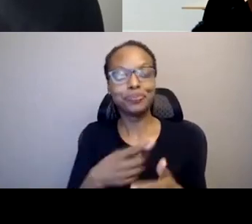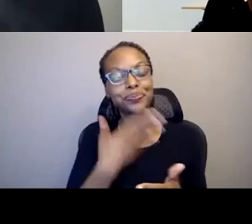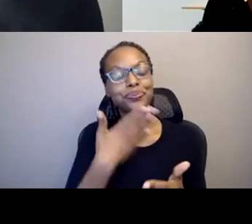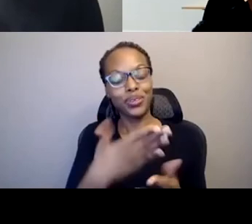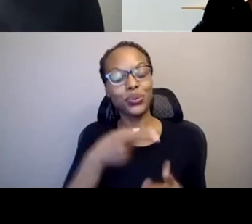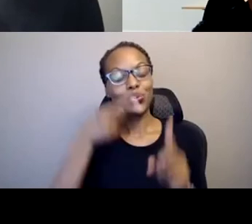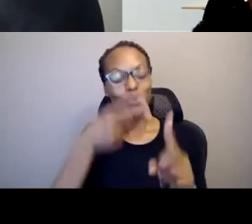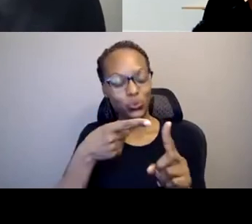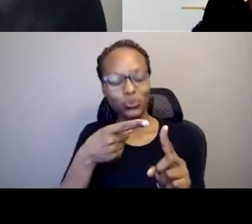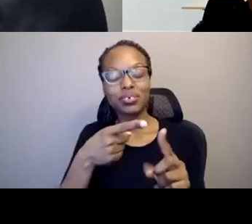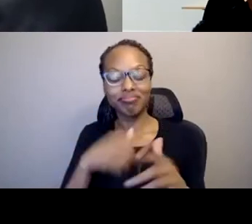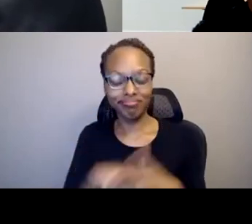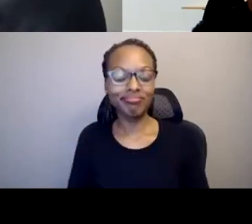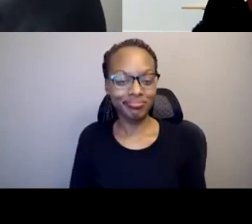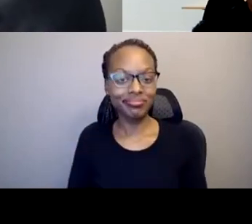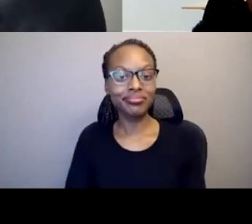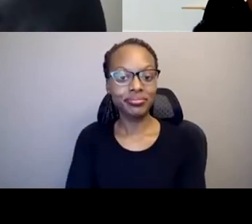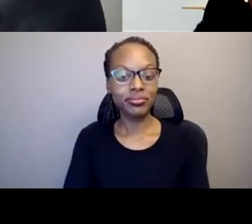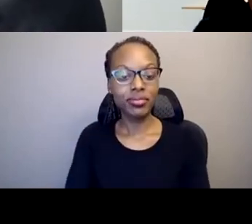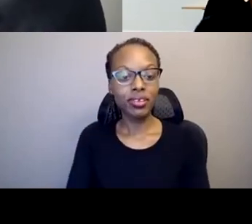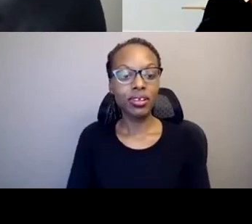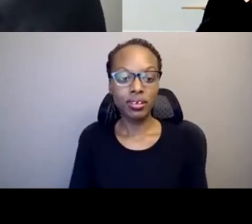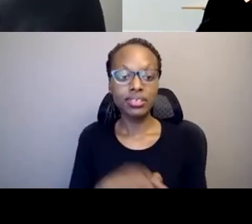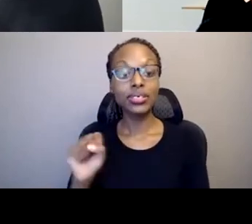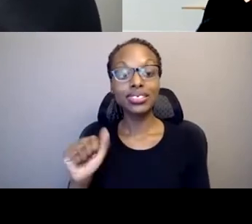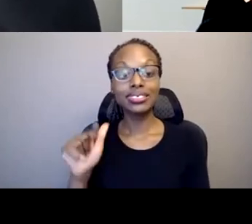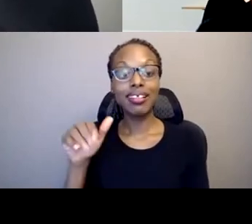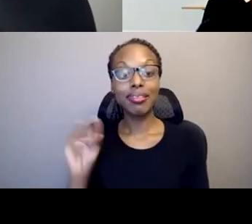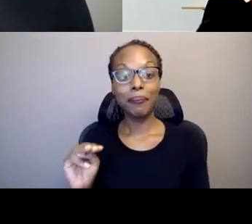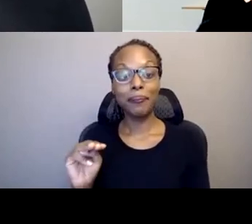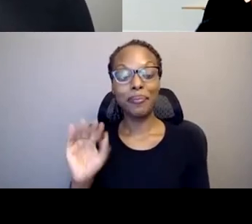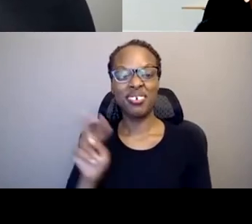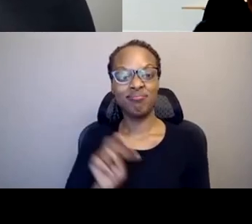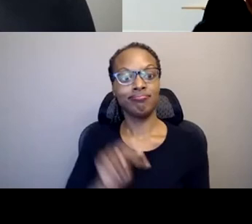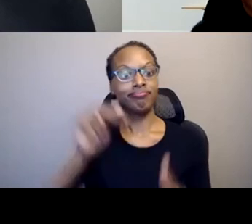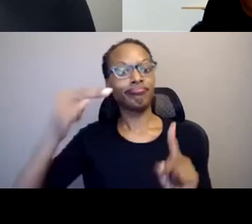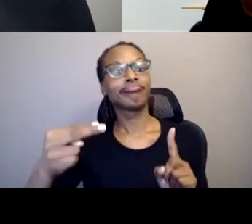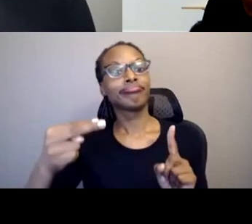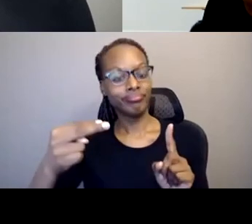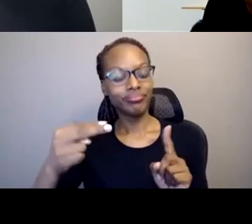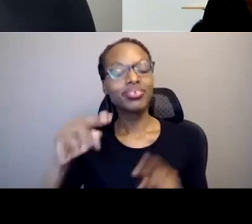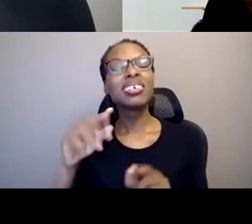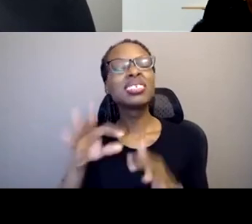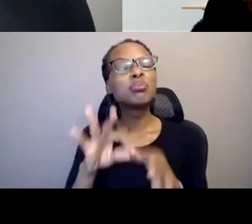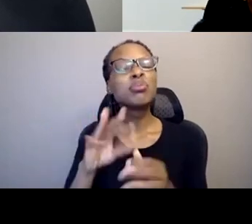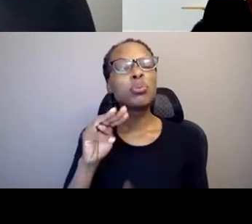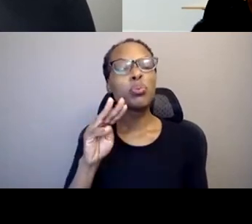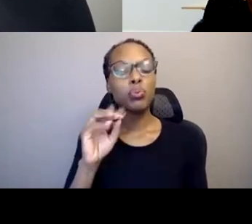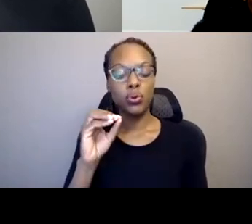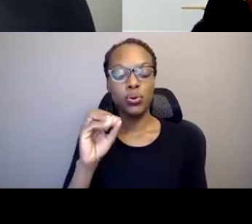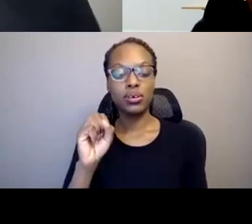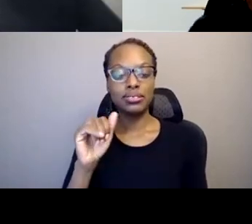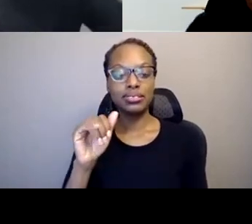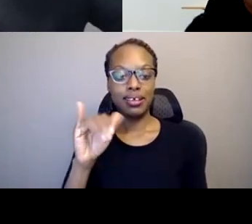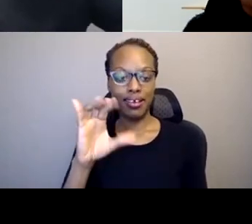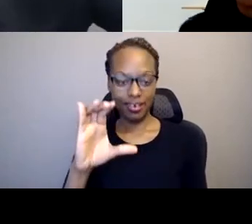a barrier. Salim, would love to hear about your experience on the other side, especially about the Mosaic Network and Fund. And of course, it's a grantee of the Nathan